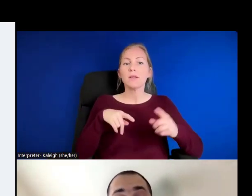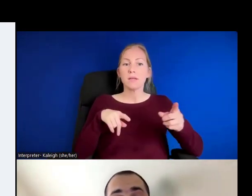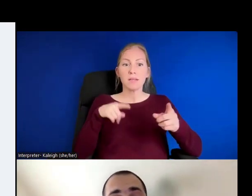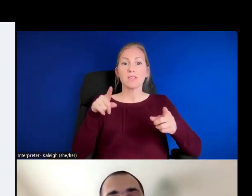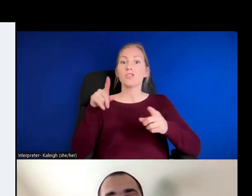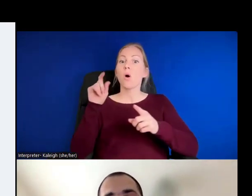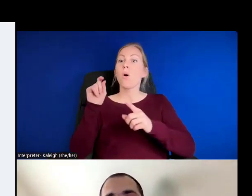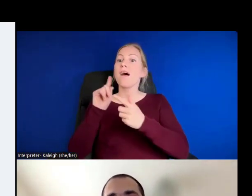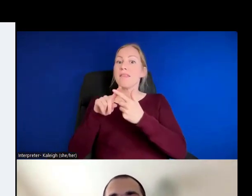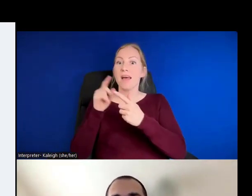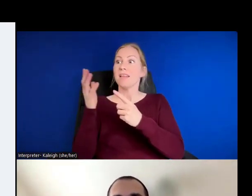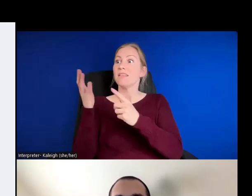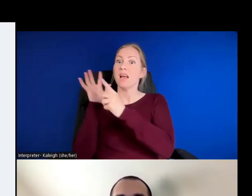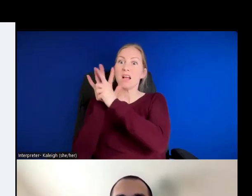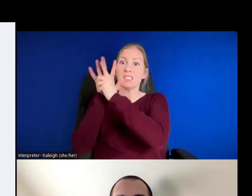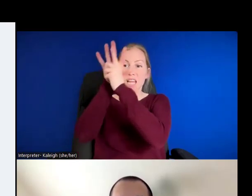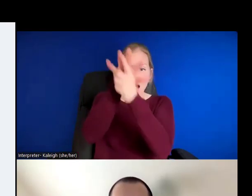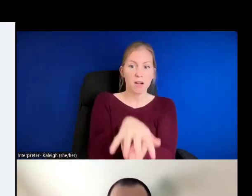down on his bed.